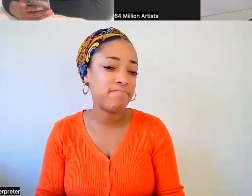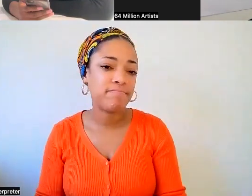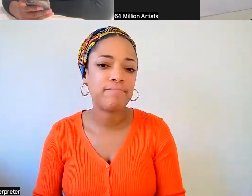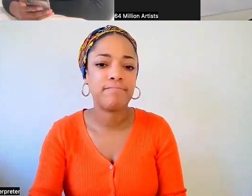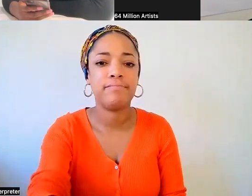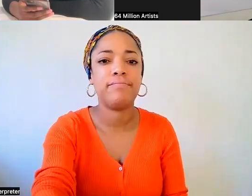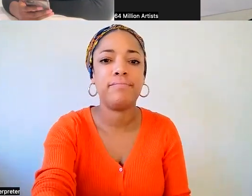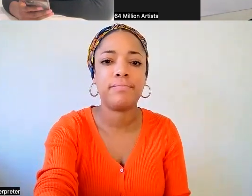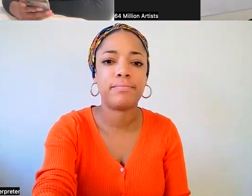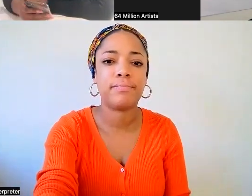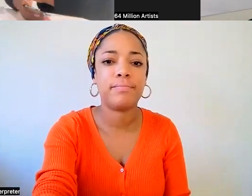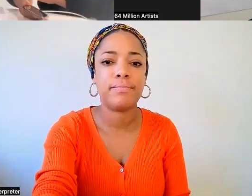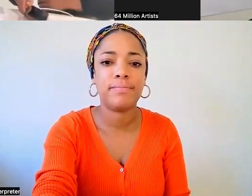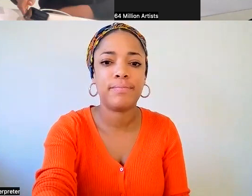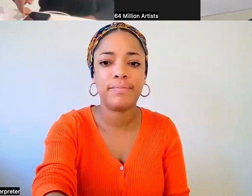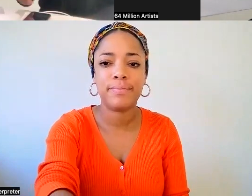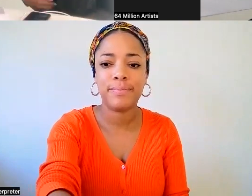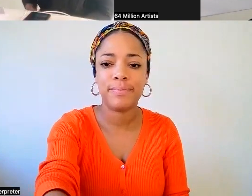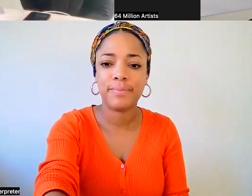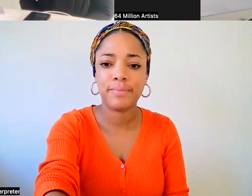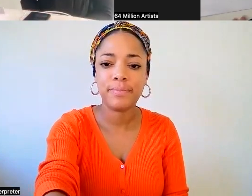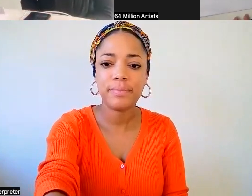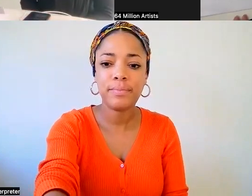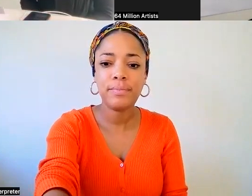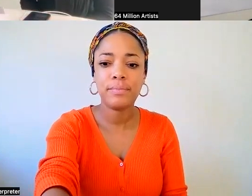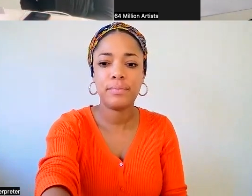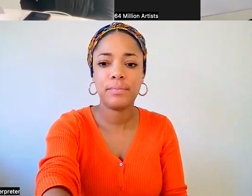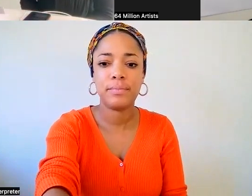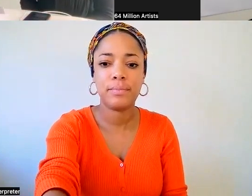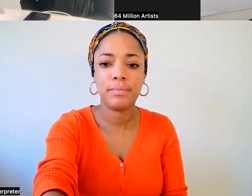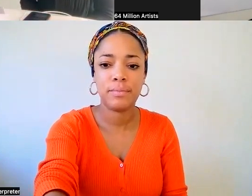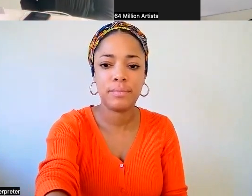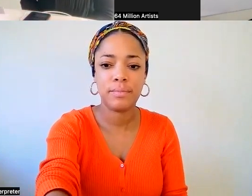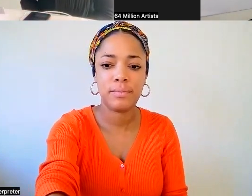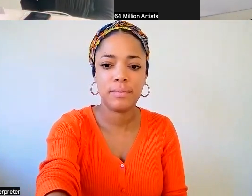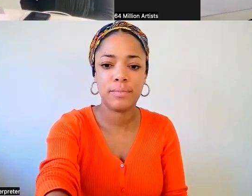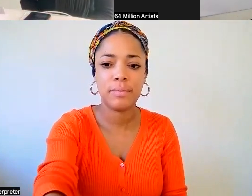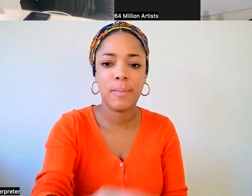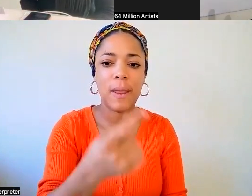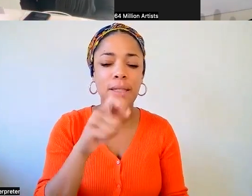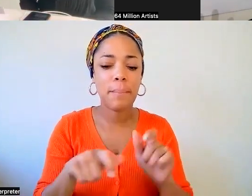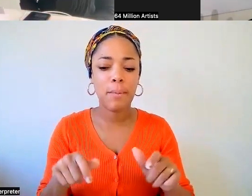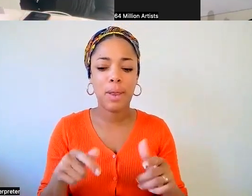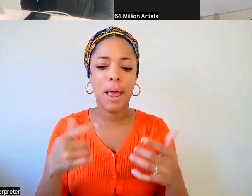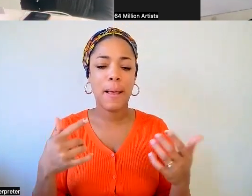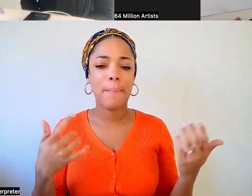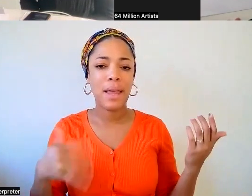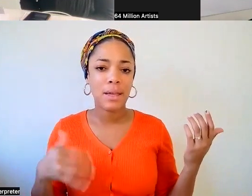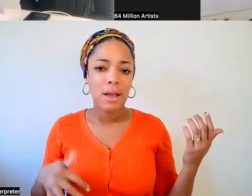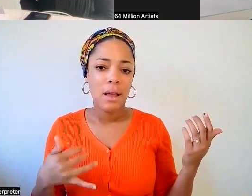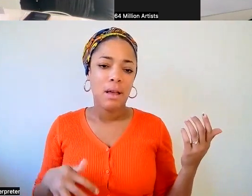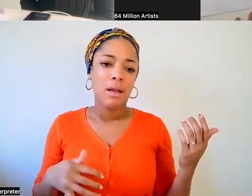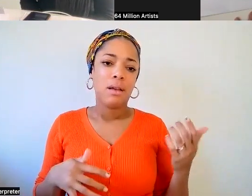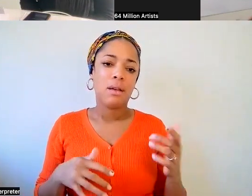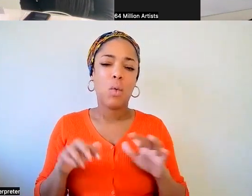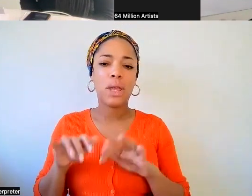You see, that might be fun. Or maybe you've got a mate who plays guitar, or somebody who plays keyboard. So you maybe, and you don't have to sing it. You could just recite the poem